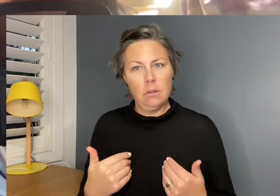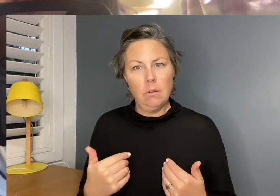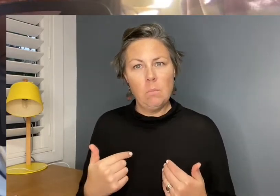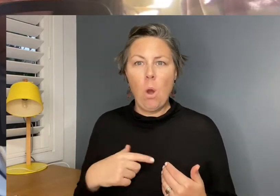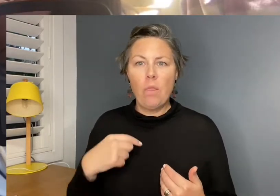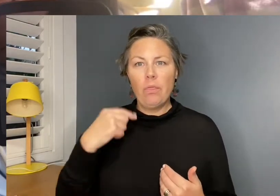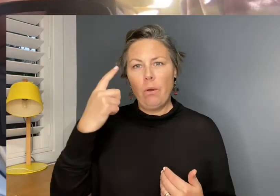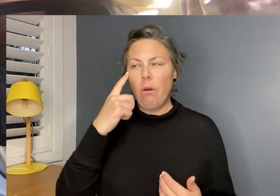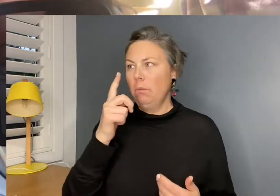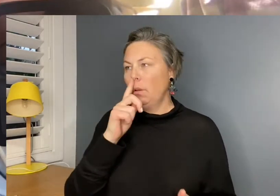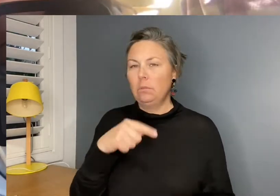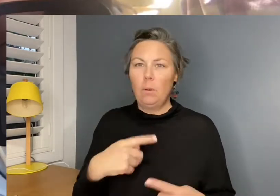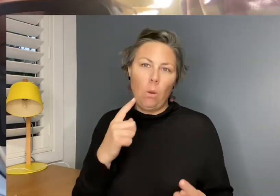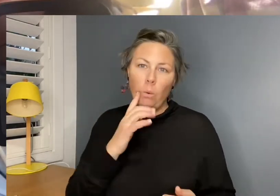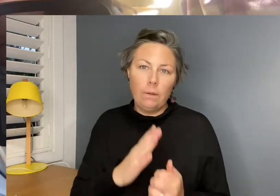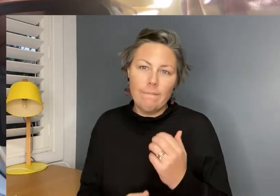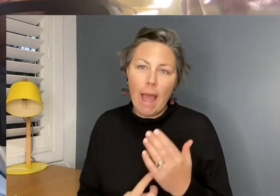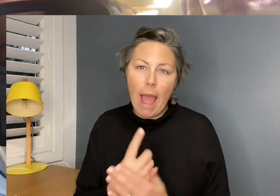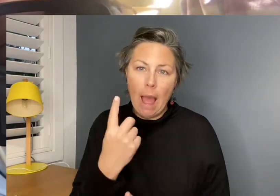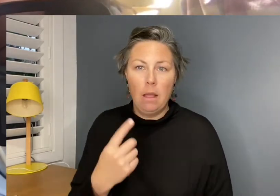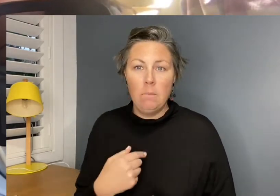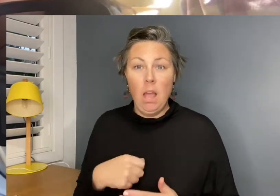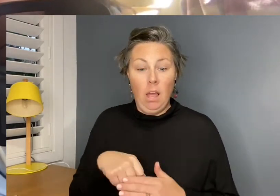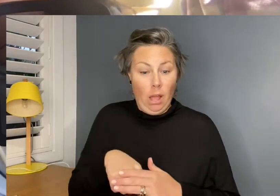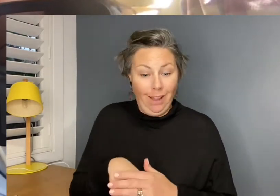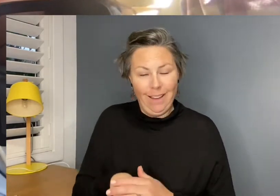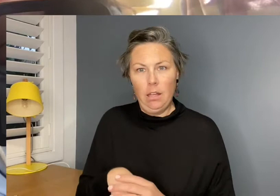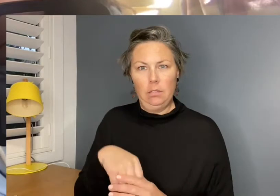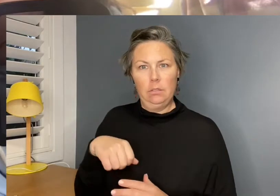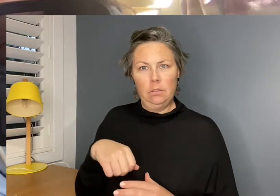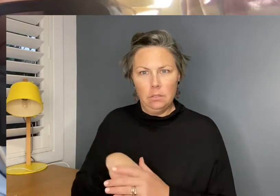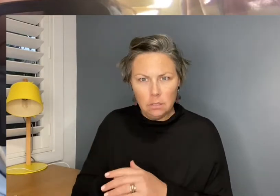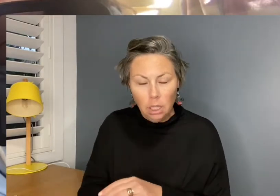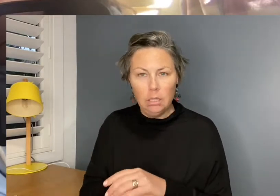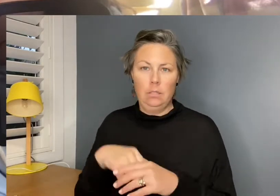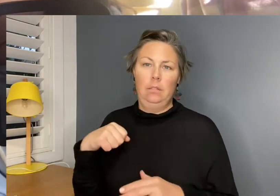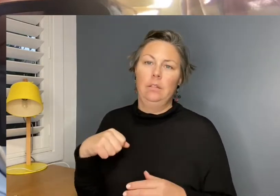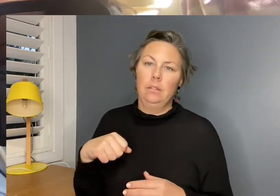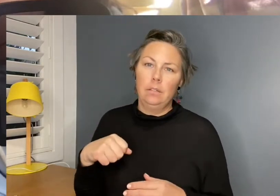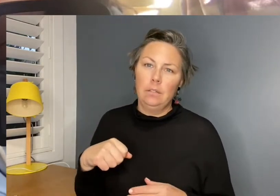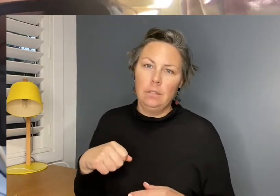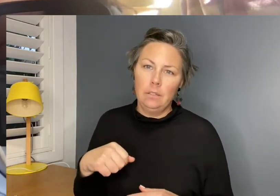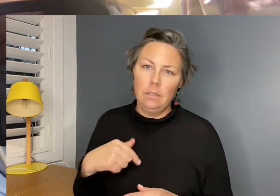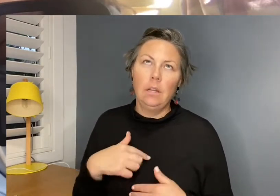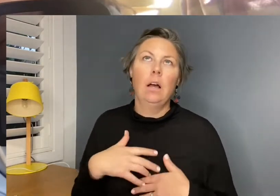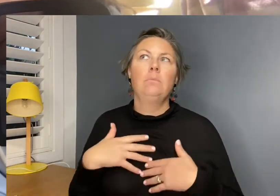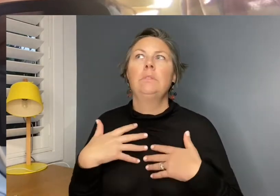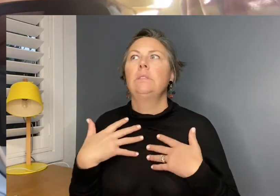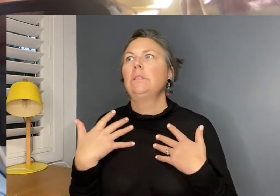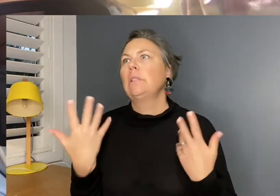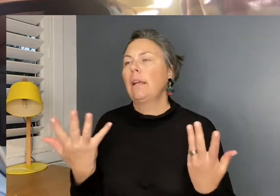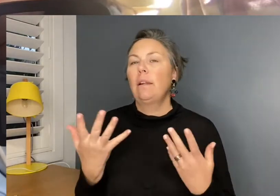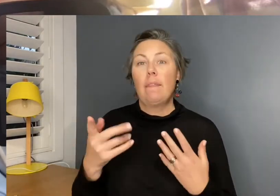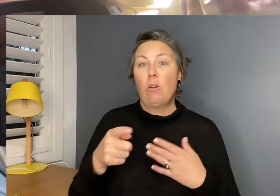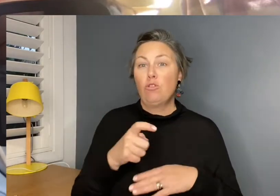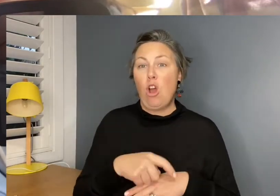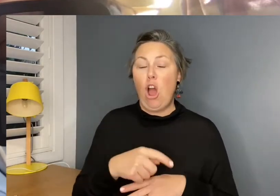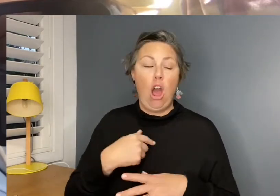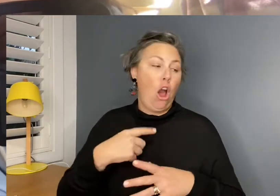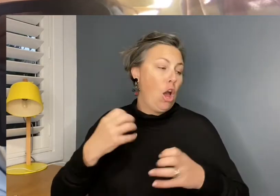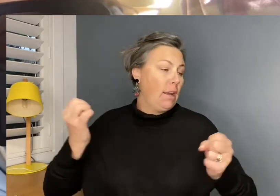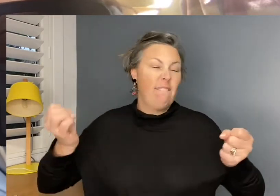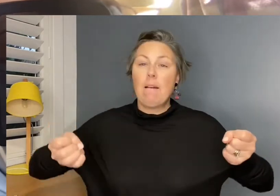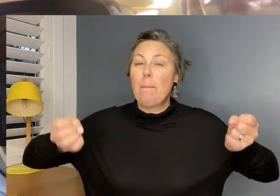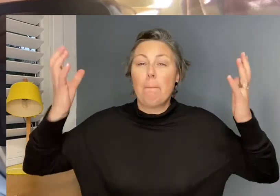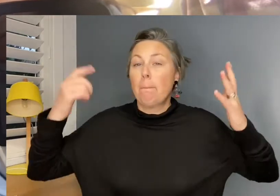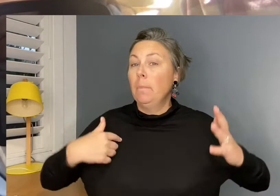thought it was never going to happen. Yeah. I couldn't get him out. I was just beside myself. Like definitely got to that point where I was like, I don't want to do this anymore. I can't do